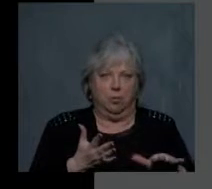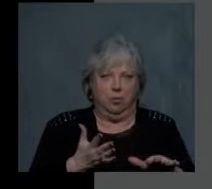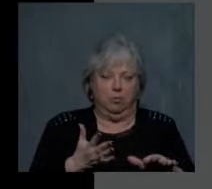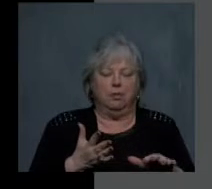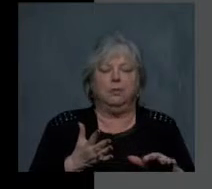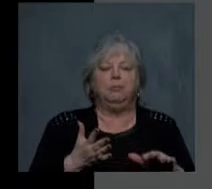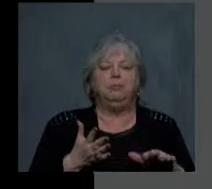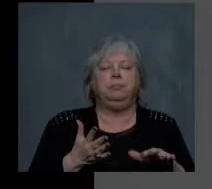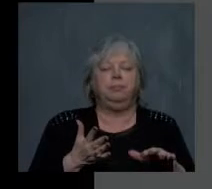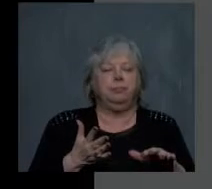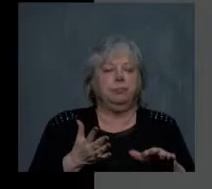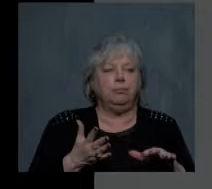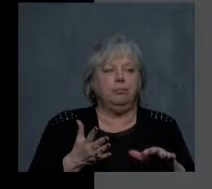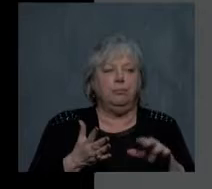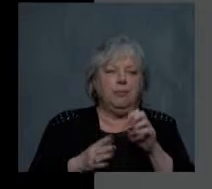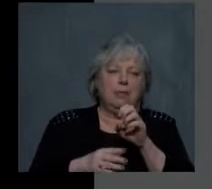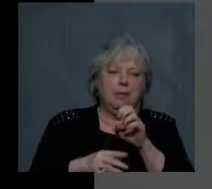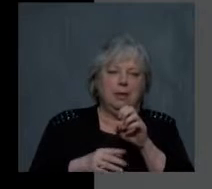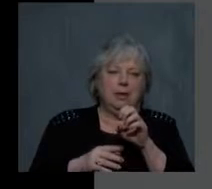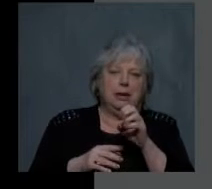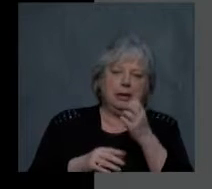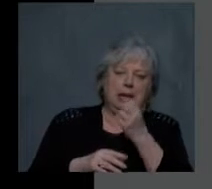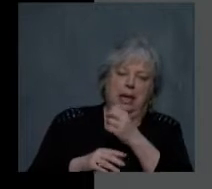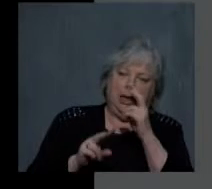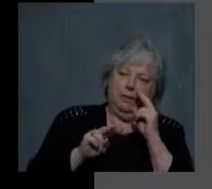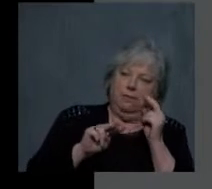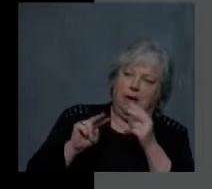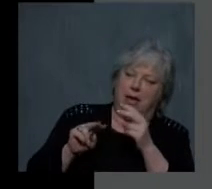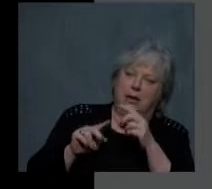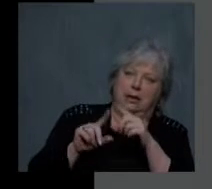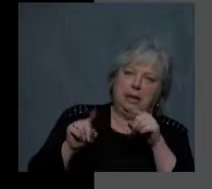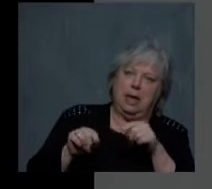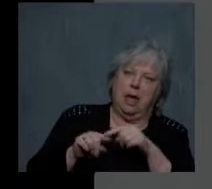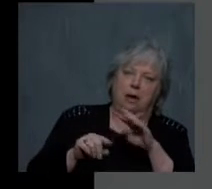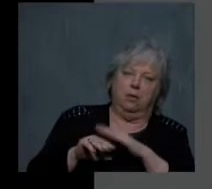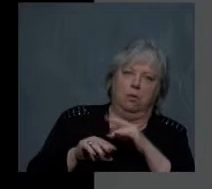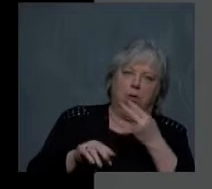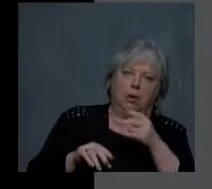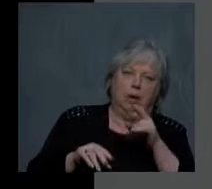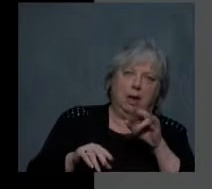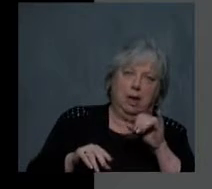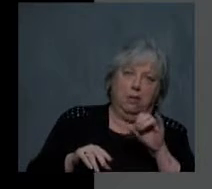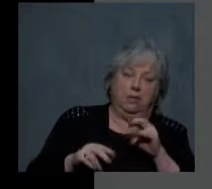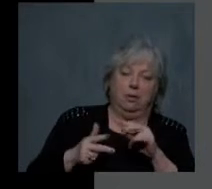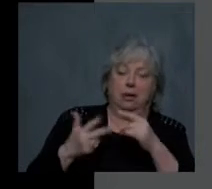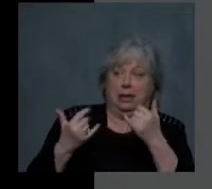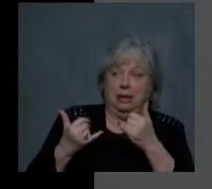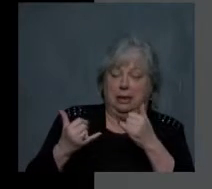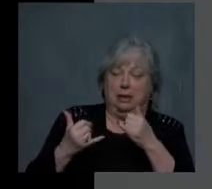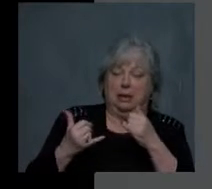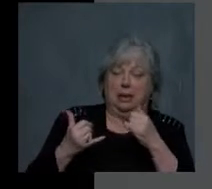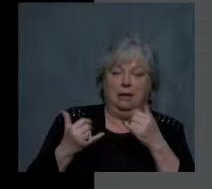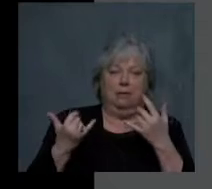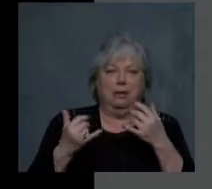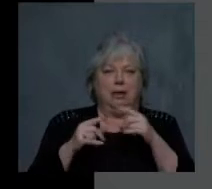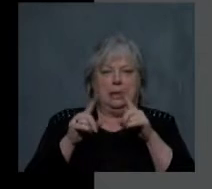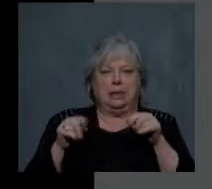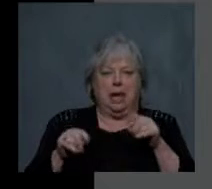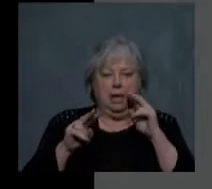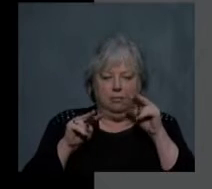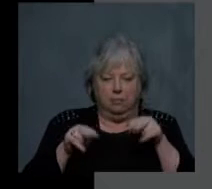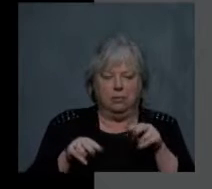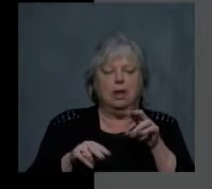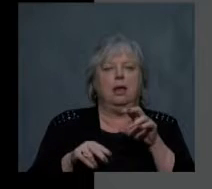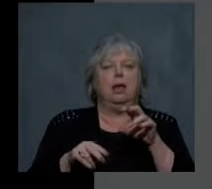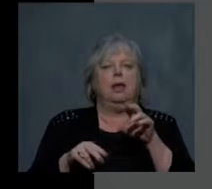we agreed to remove the east-facing sign facing Harrison. The existing sign faces south and